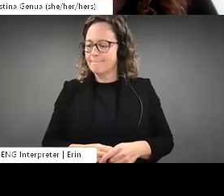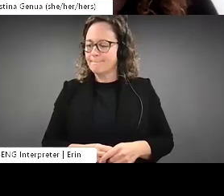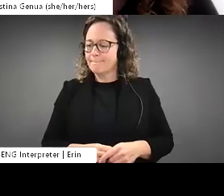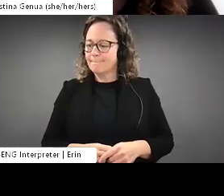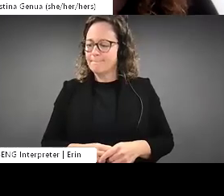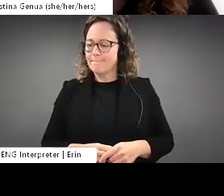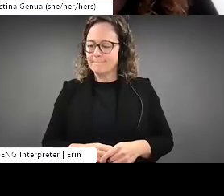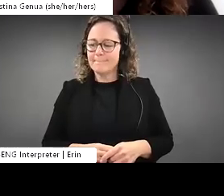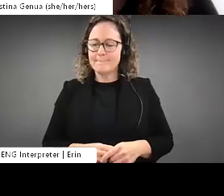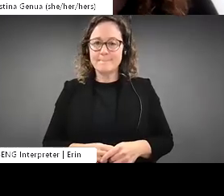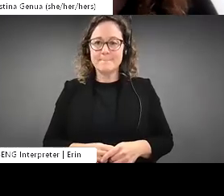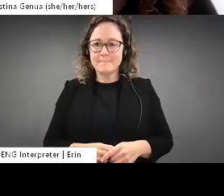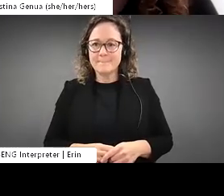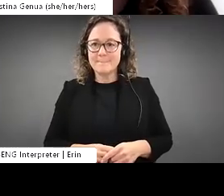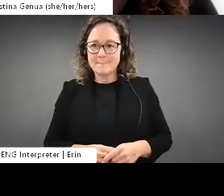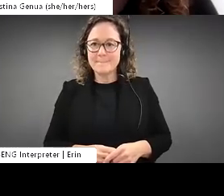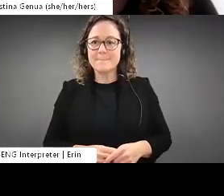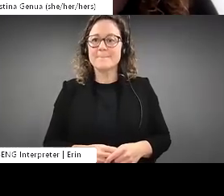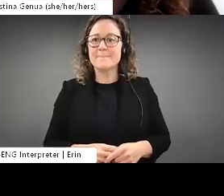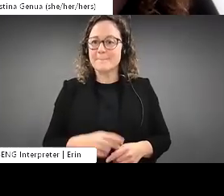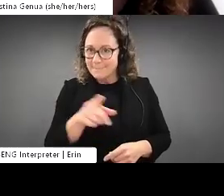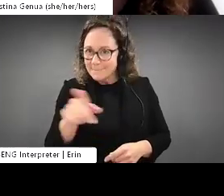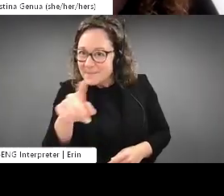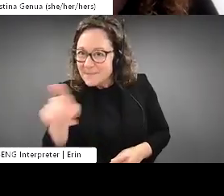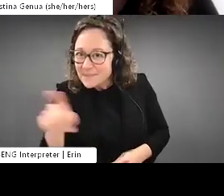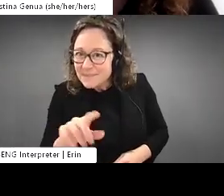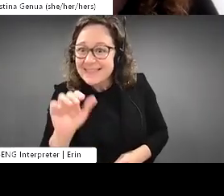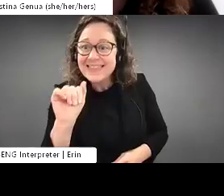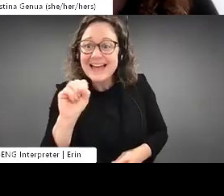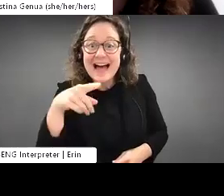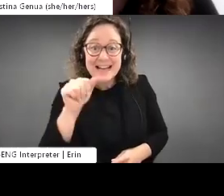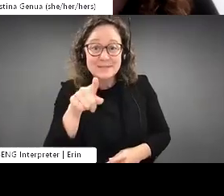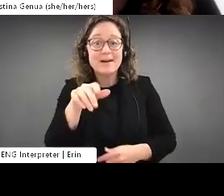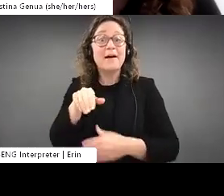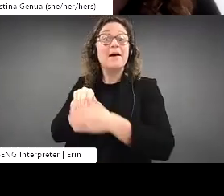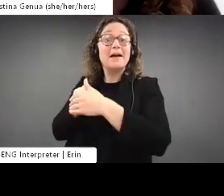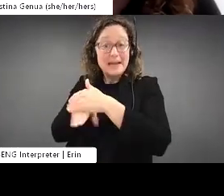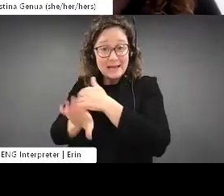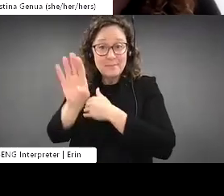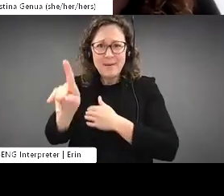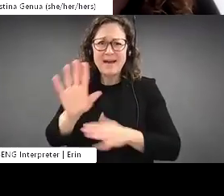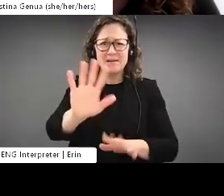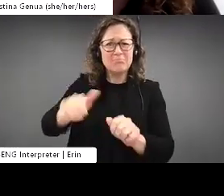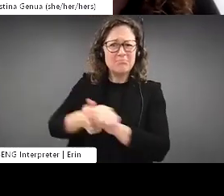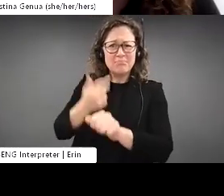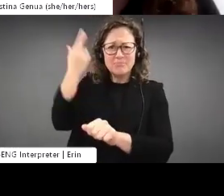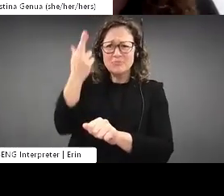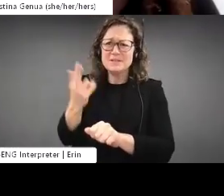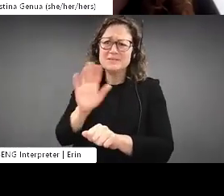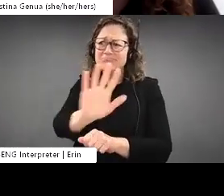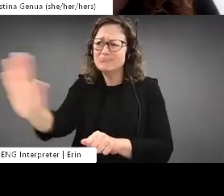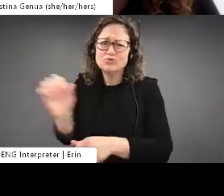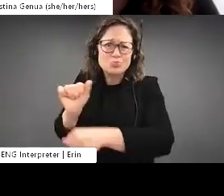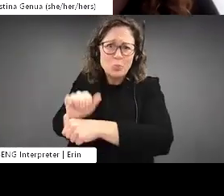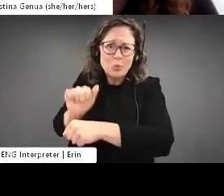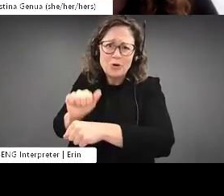ASPA, thank you for using the branches so that you help the colleagues across Canada to